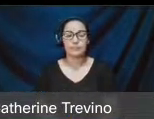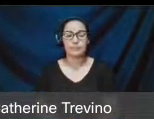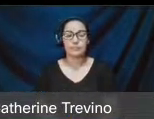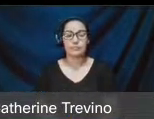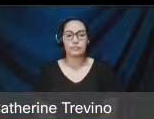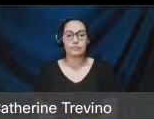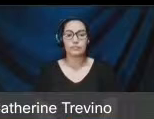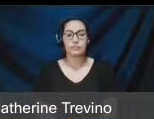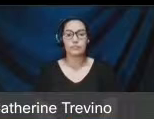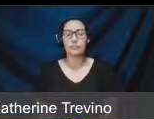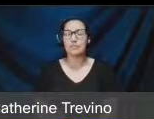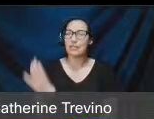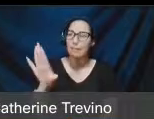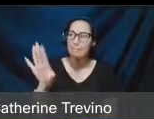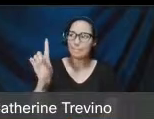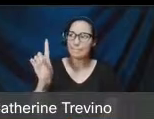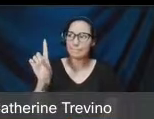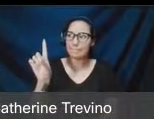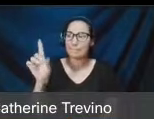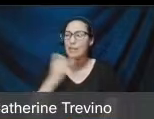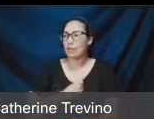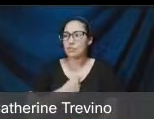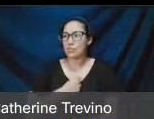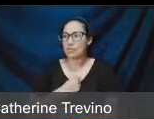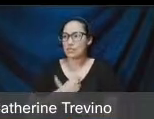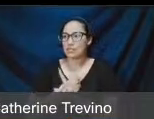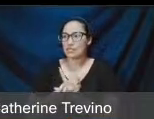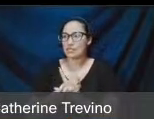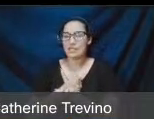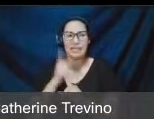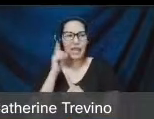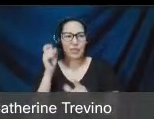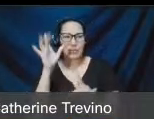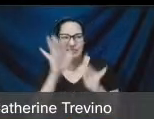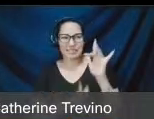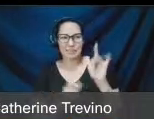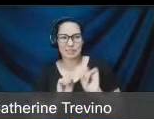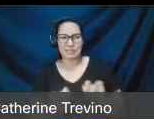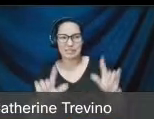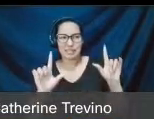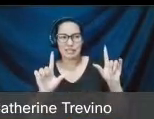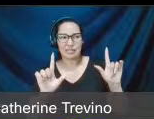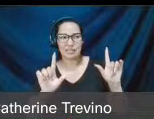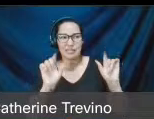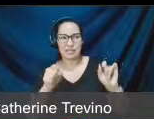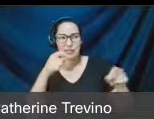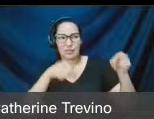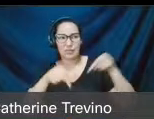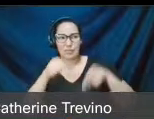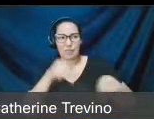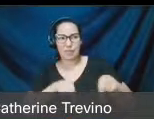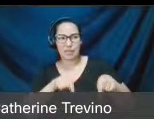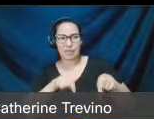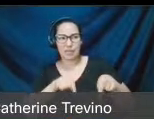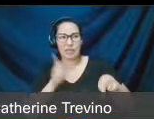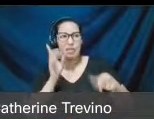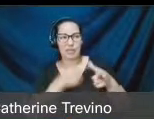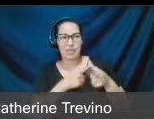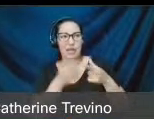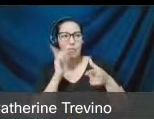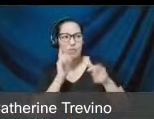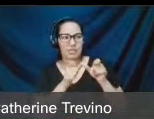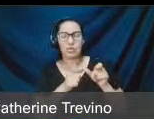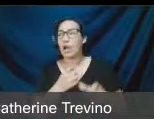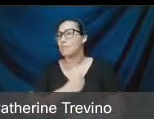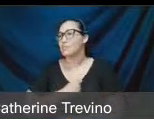So, I'm sorry, did I? I think we skipped the slide. Shane, if you can go back, I'll pick up from there. I'm sorry,